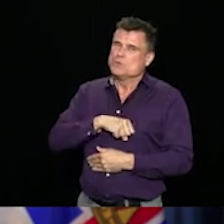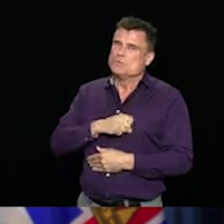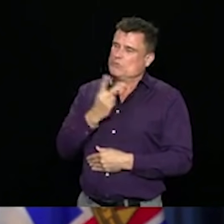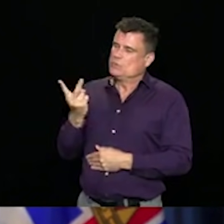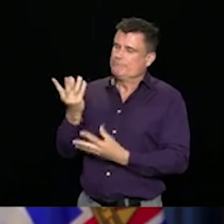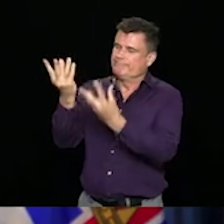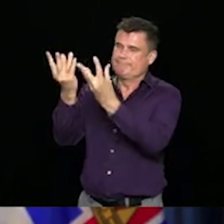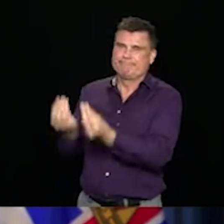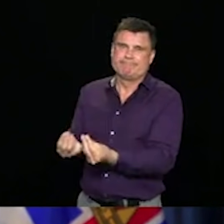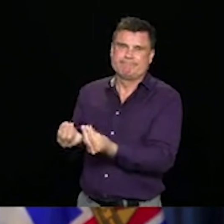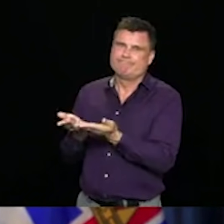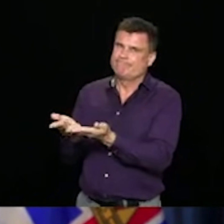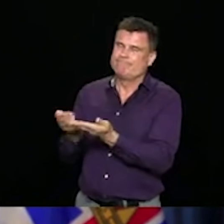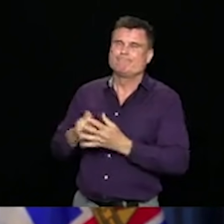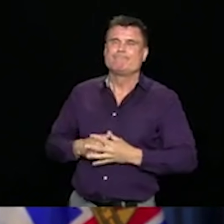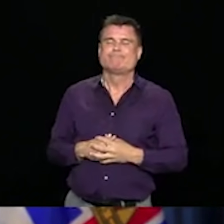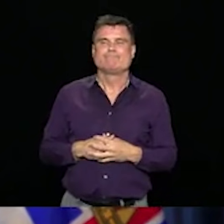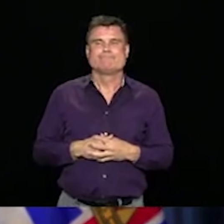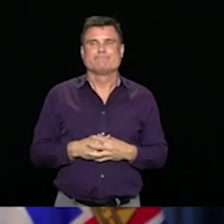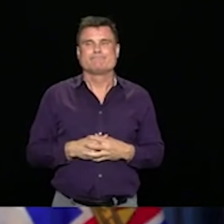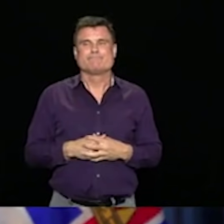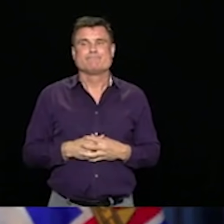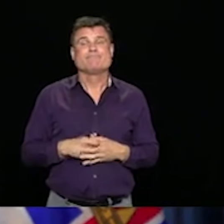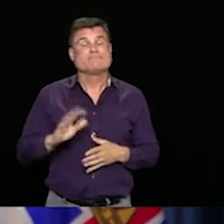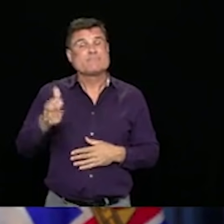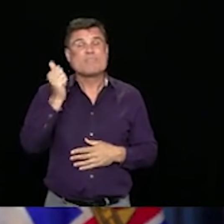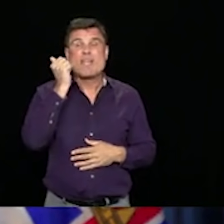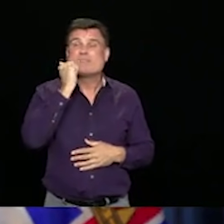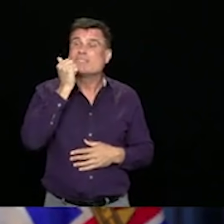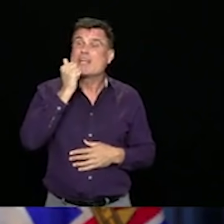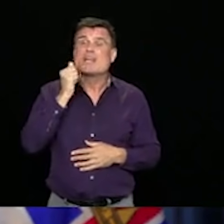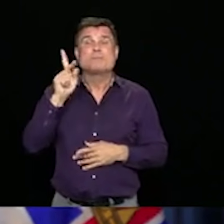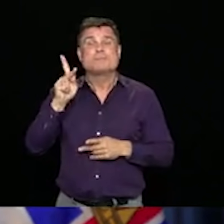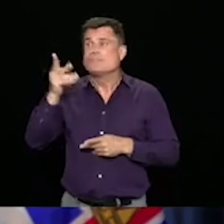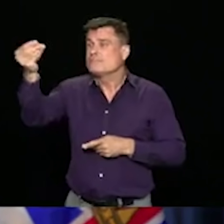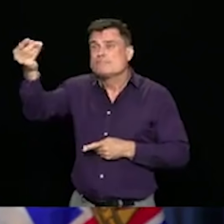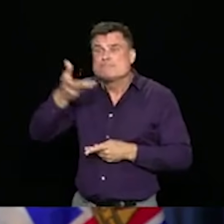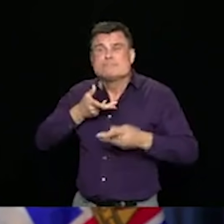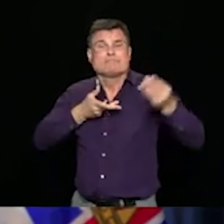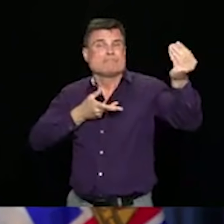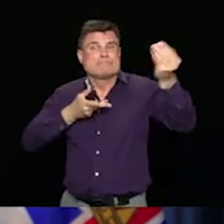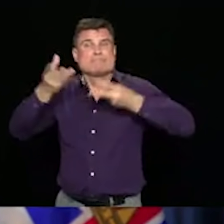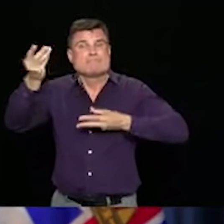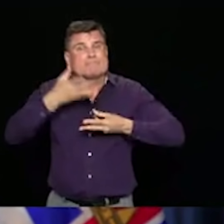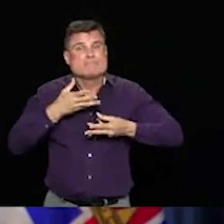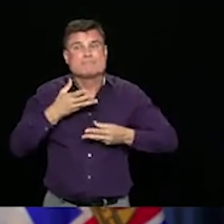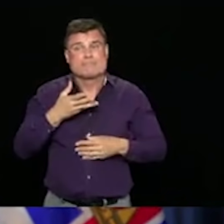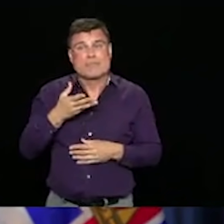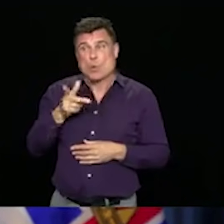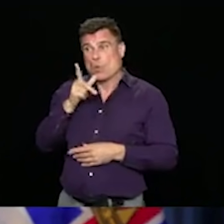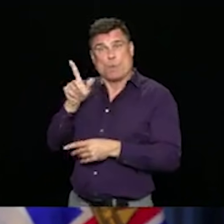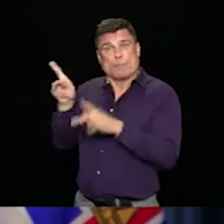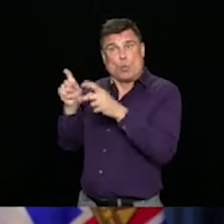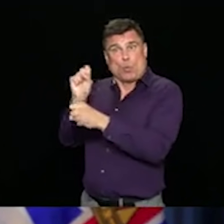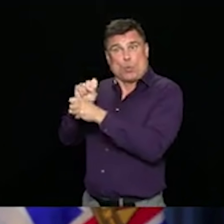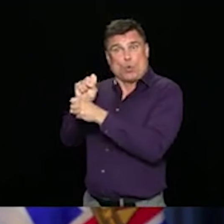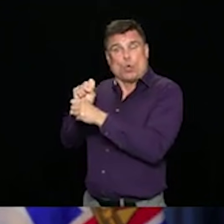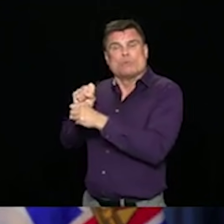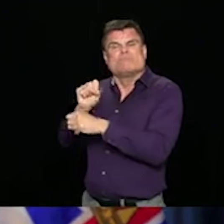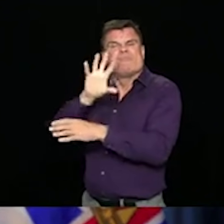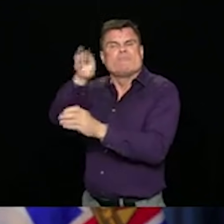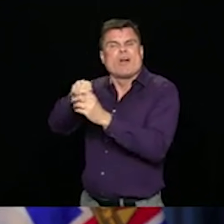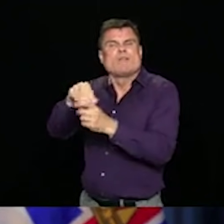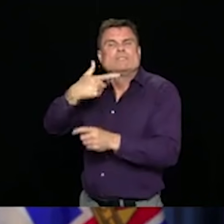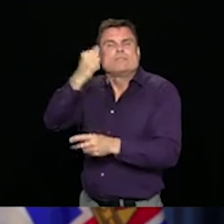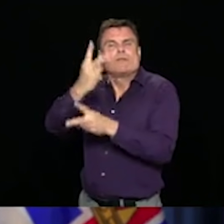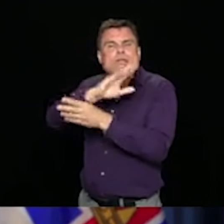think it continues to be a difficult thing. I hear from people every day about how challenging it is for those working in long-term care, and I'm going to have more to